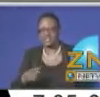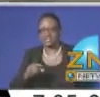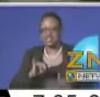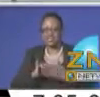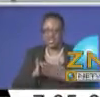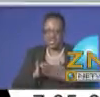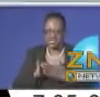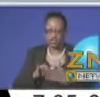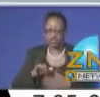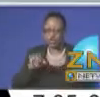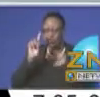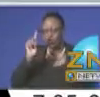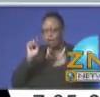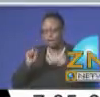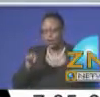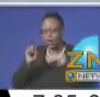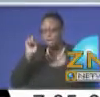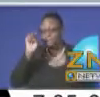737-700 at